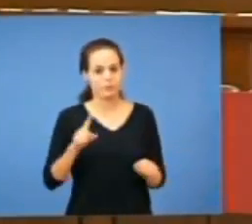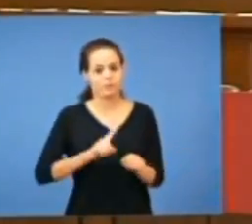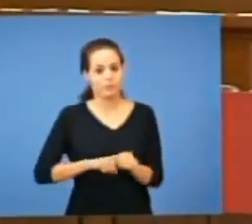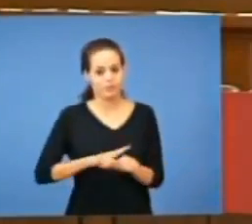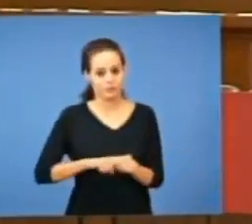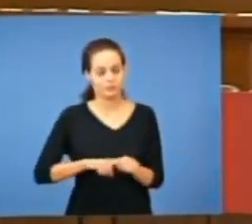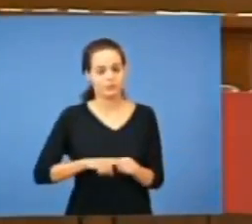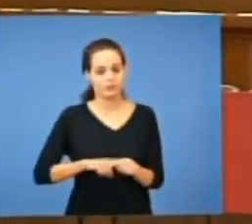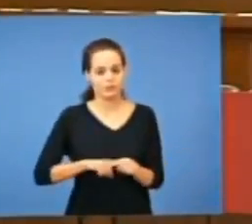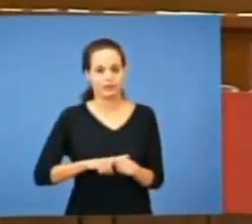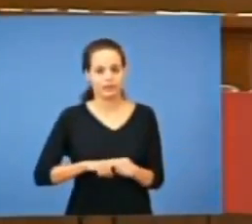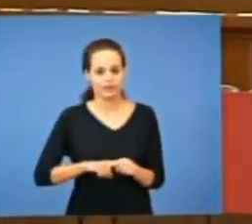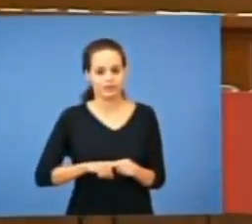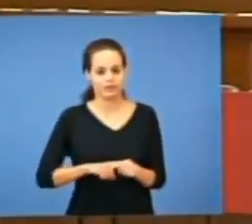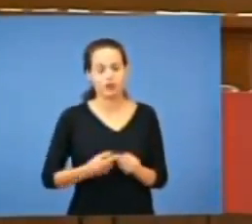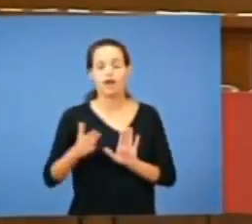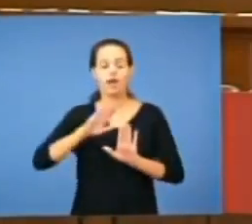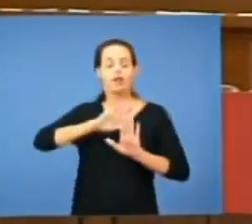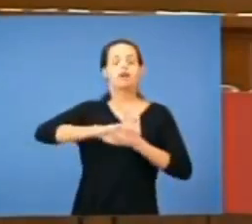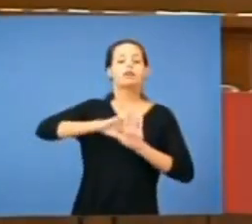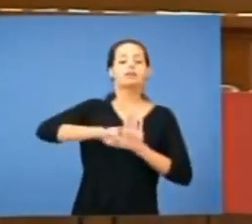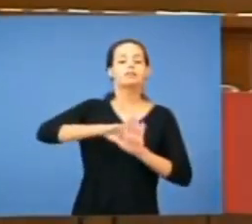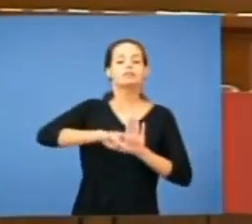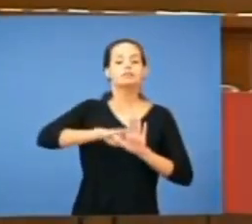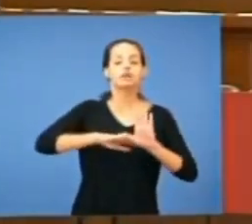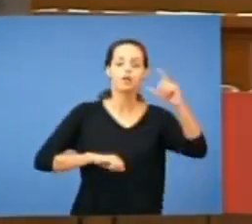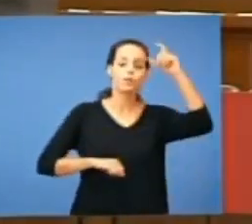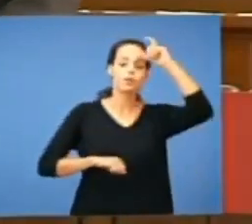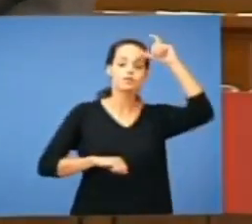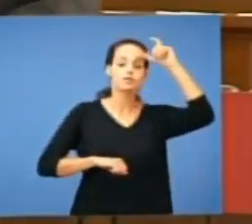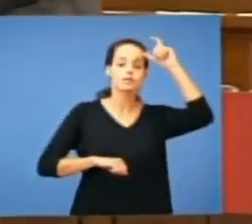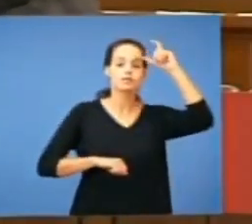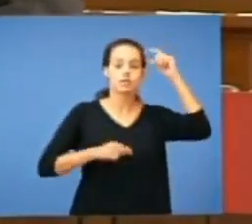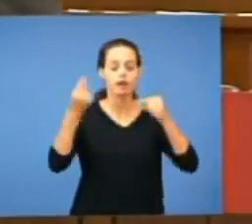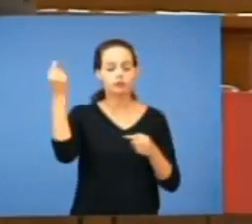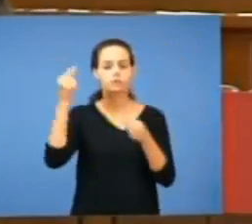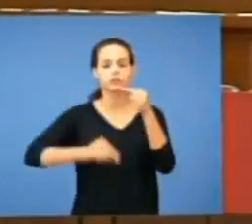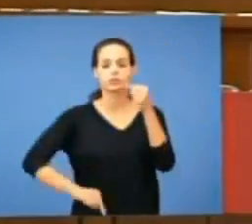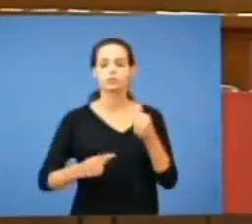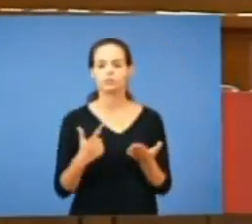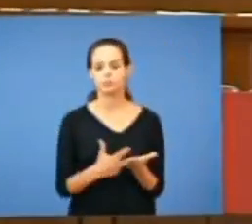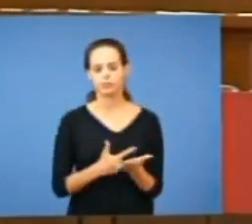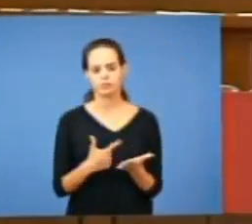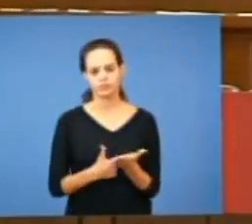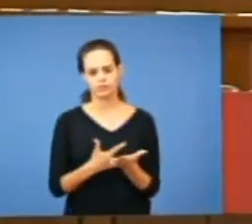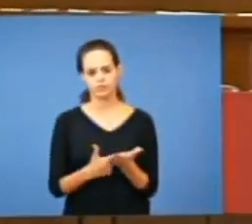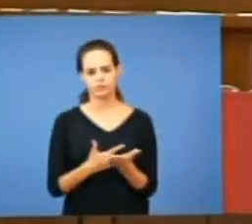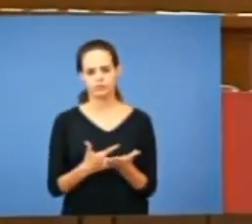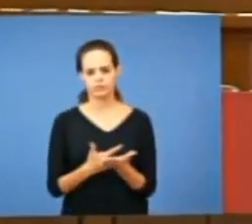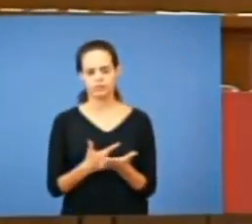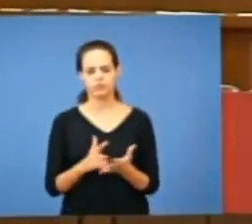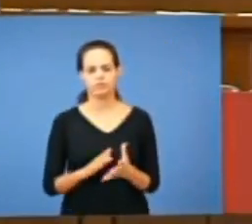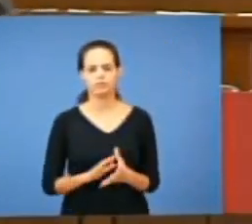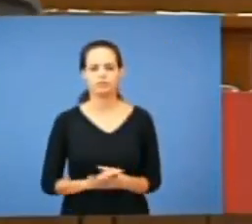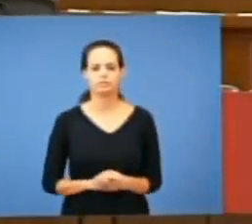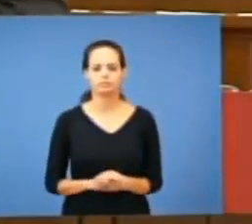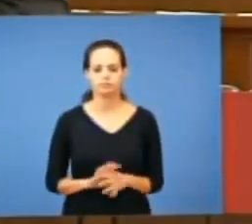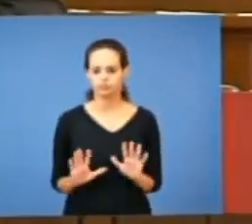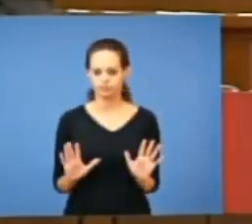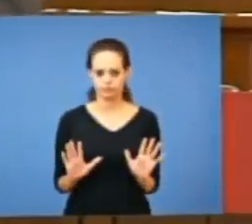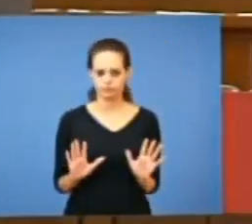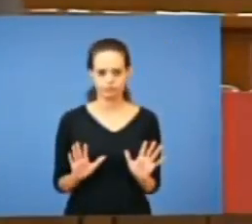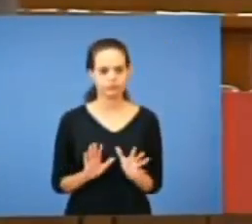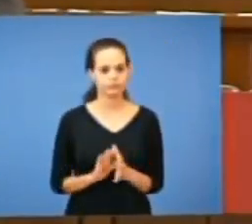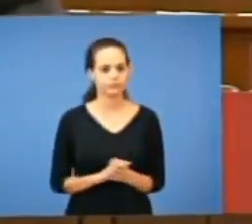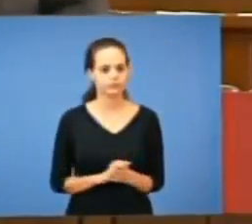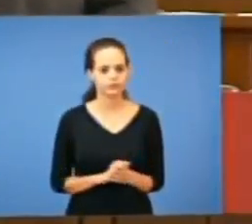see, who is behind opposing the book. What else? That's